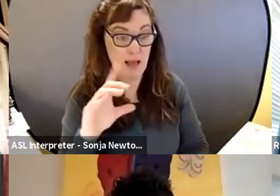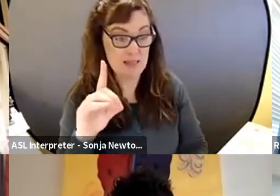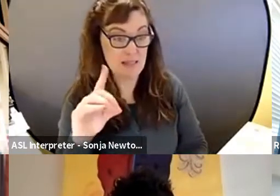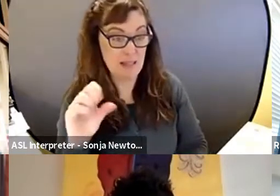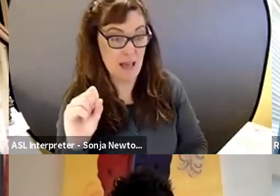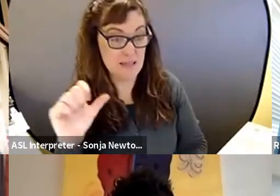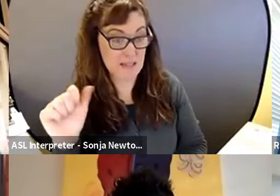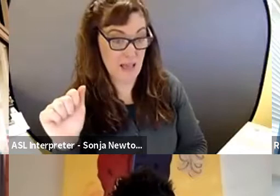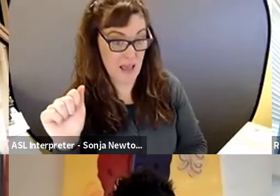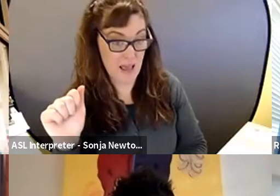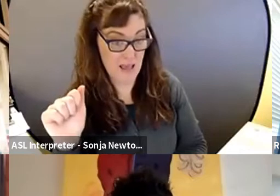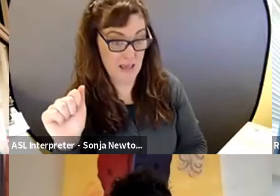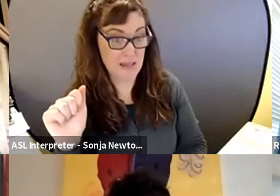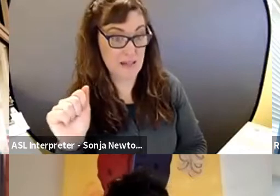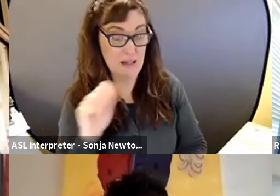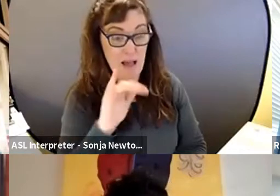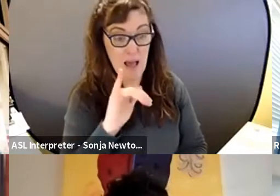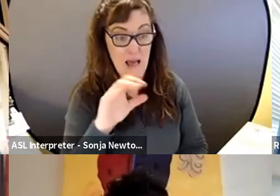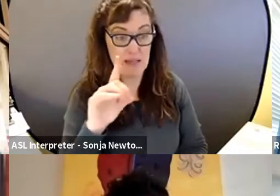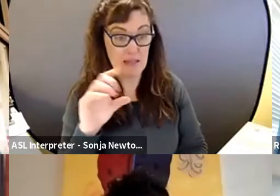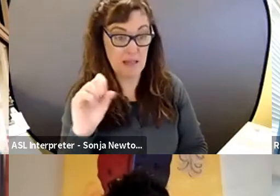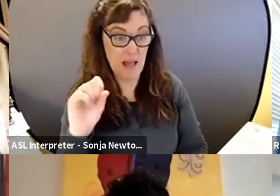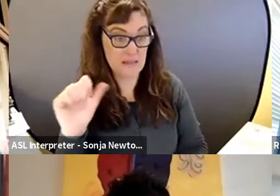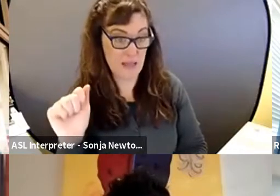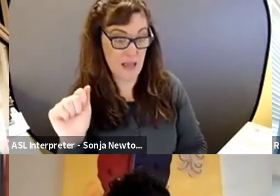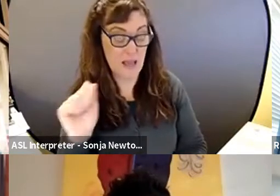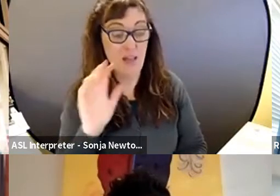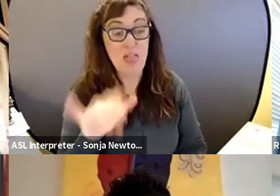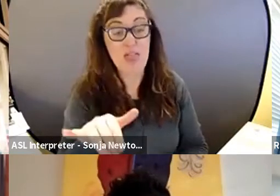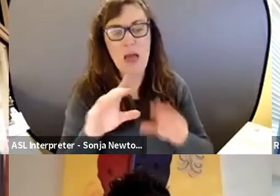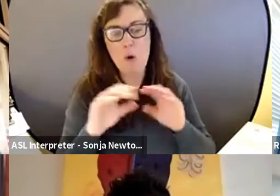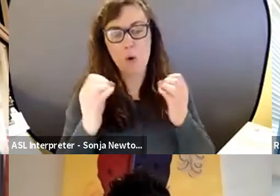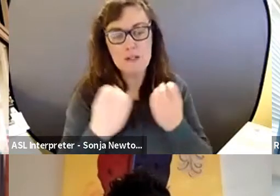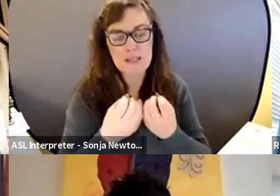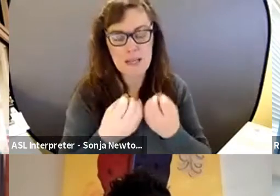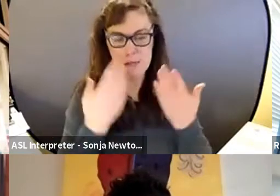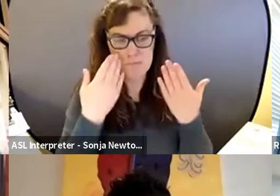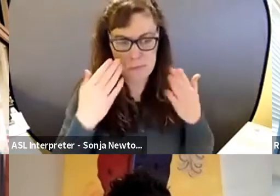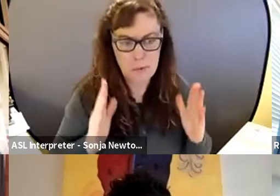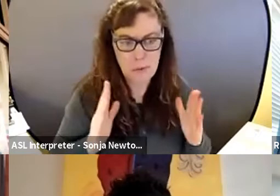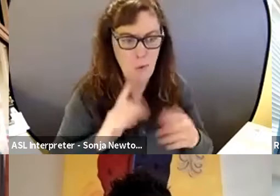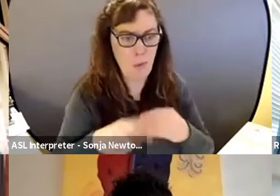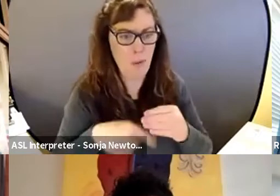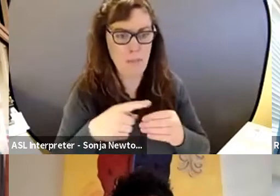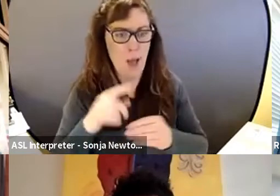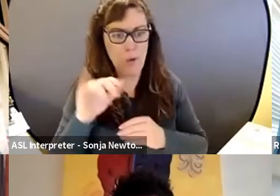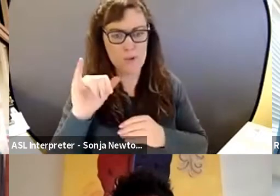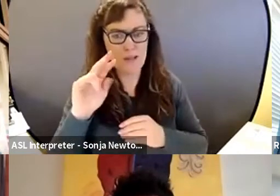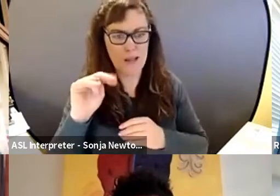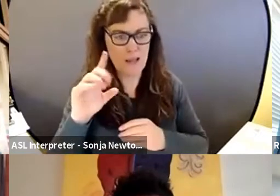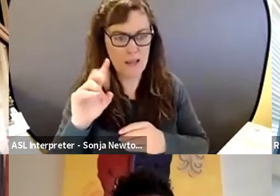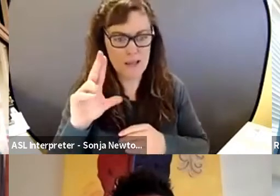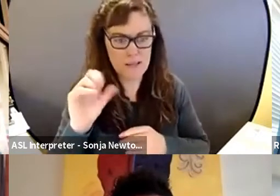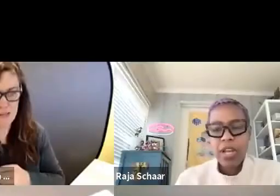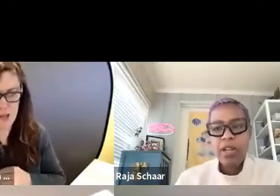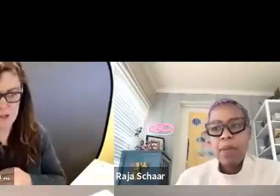of America. So for those of you that are familiar with that organization or not familiar with industrial design, I'll give you a little background